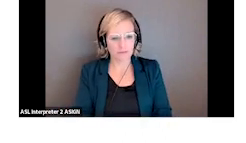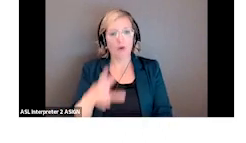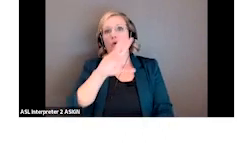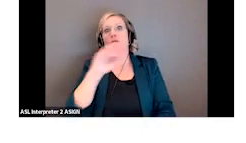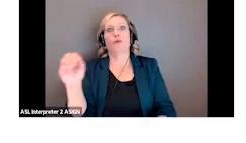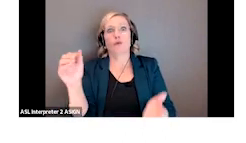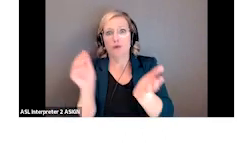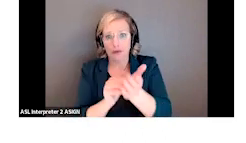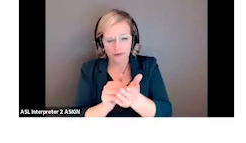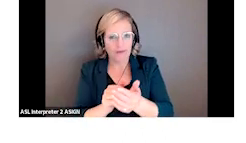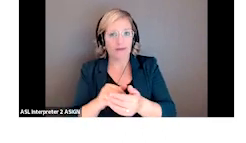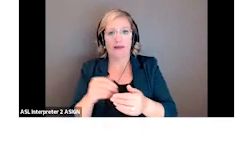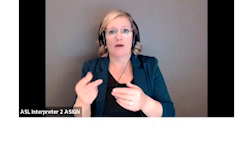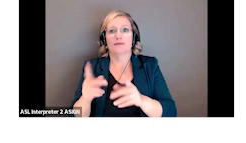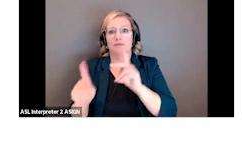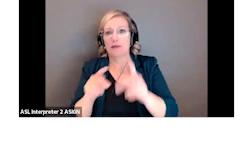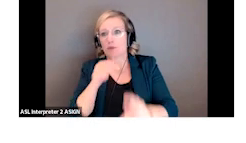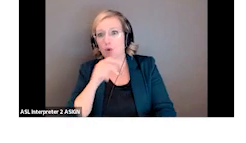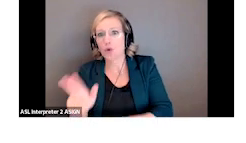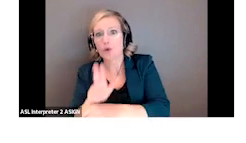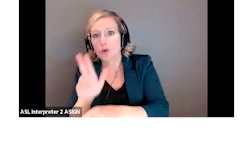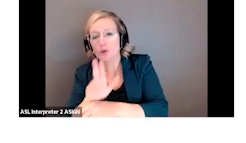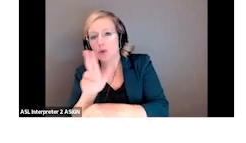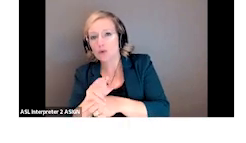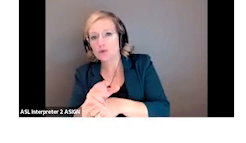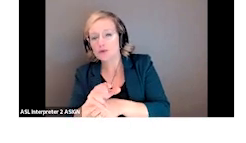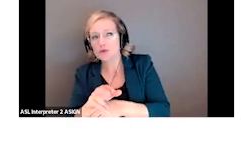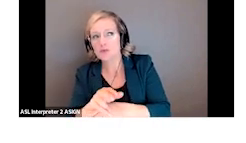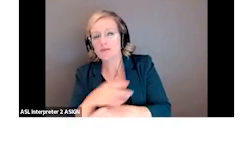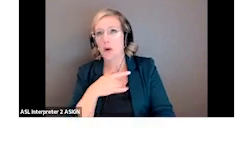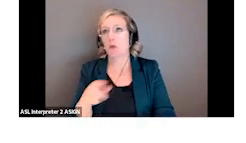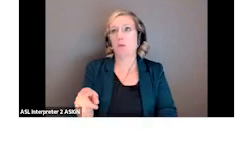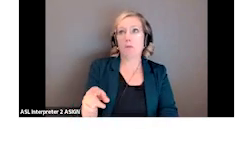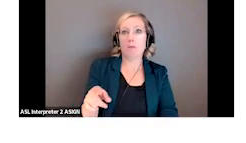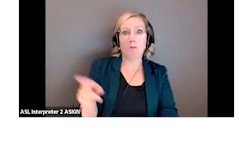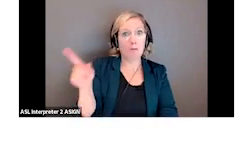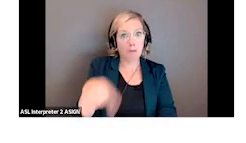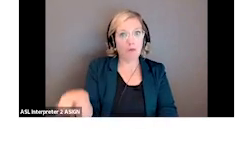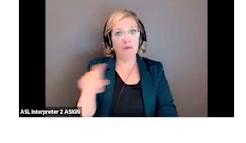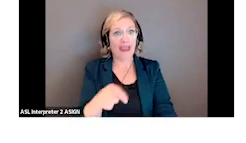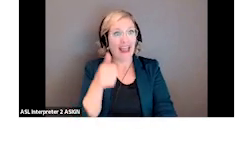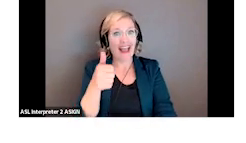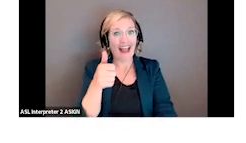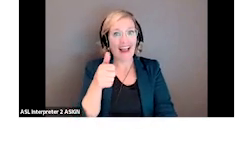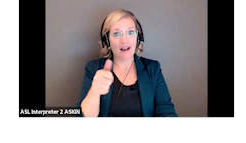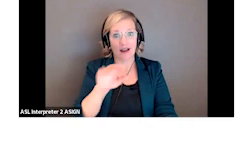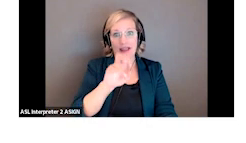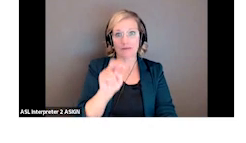followers and go, if I could get 10% of those people to go to